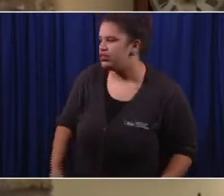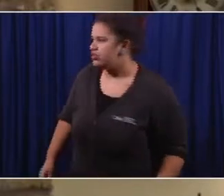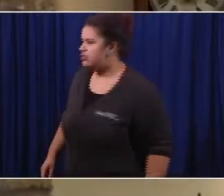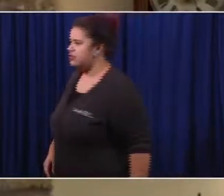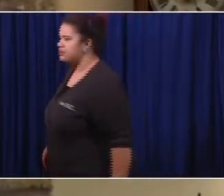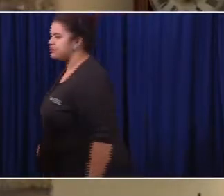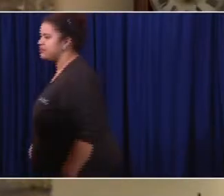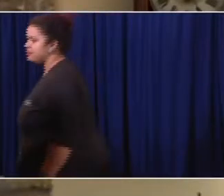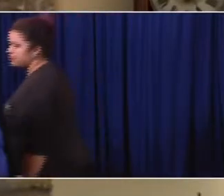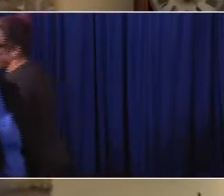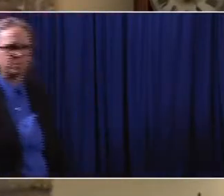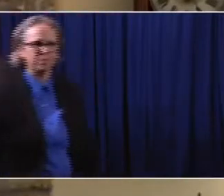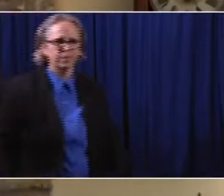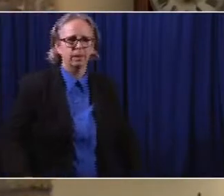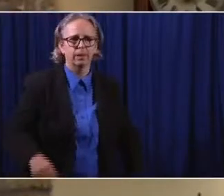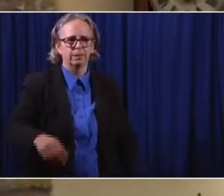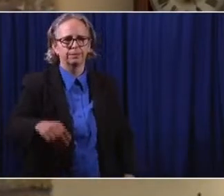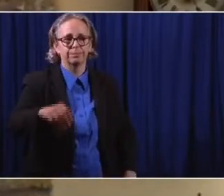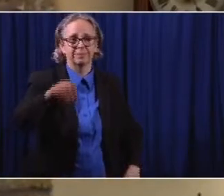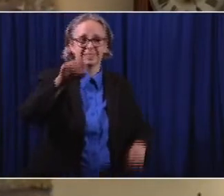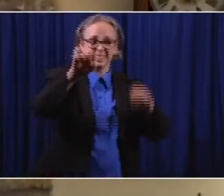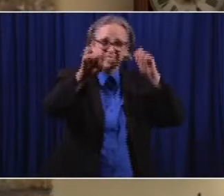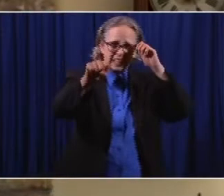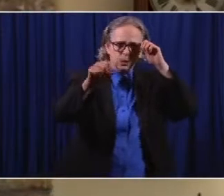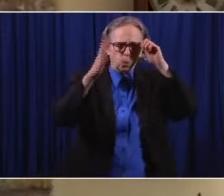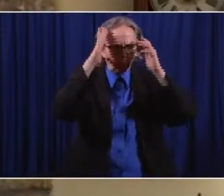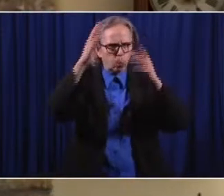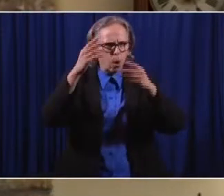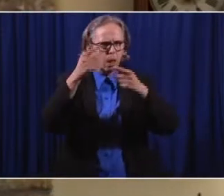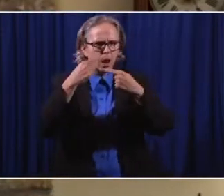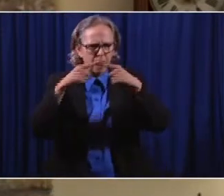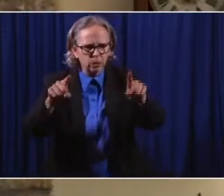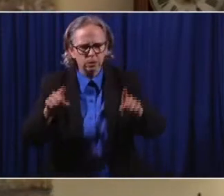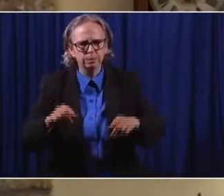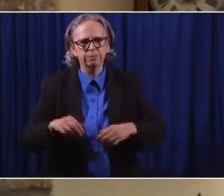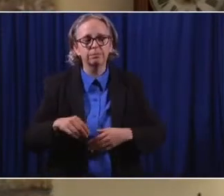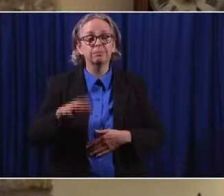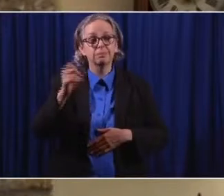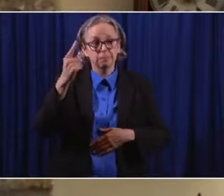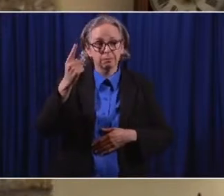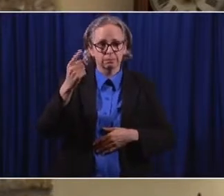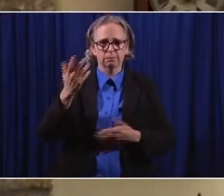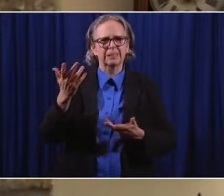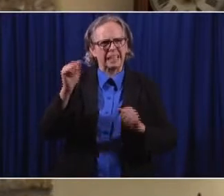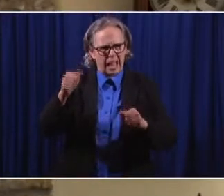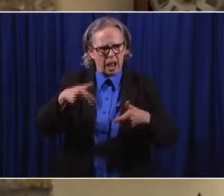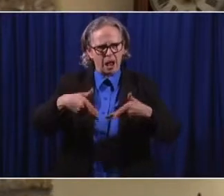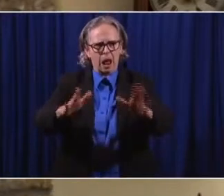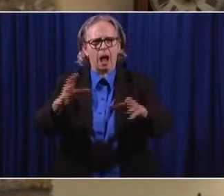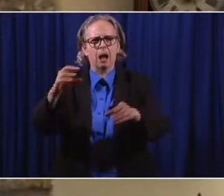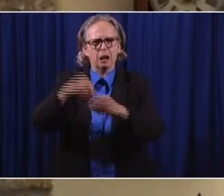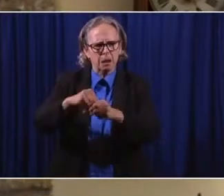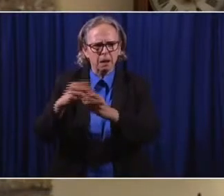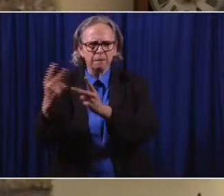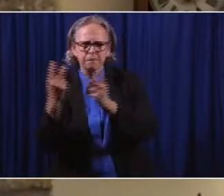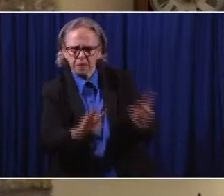we're going to allow some visitation inside as we get into cold weather. Director